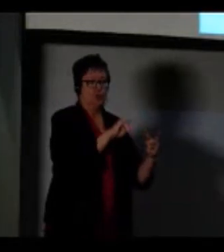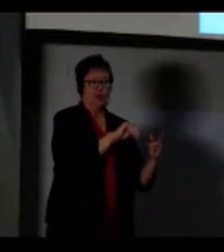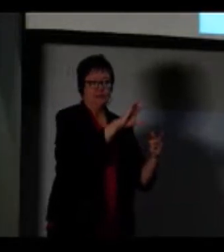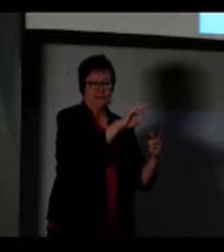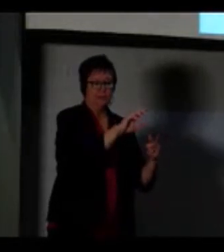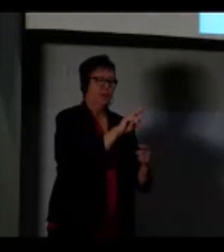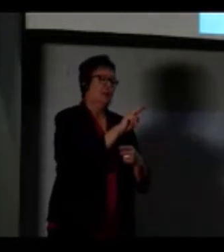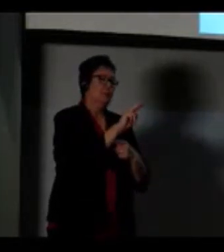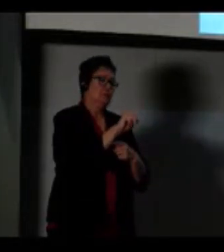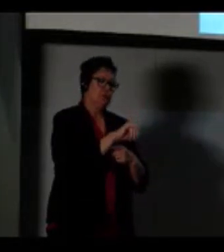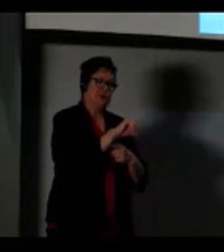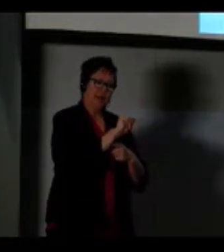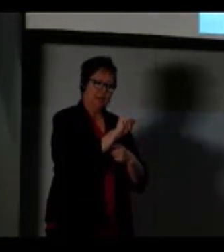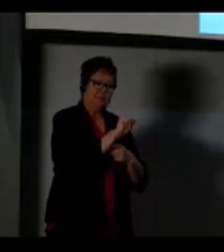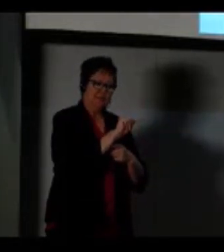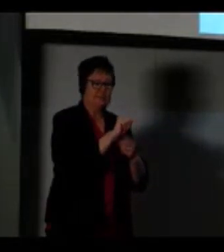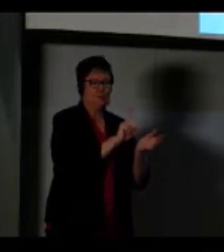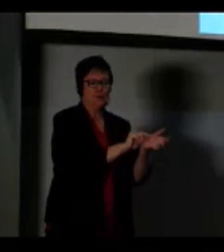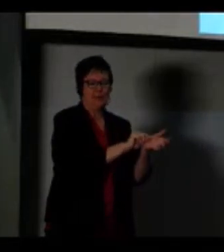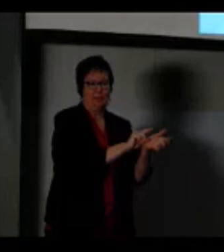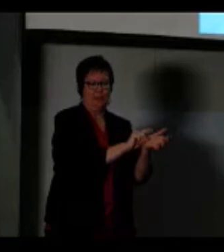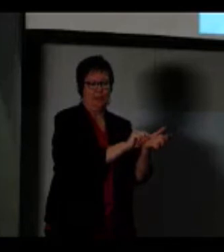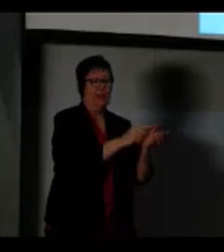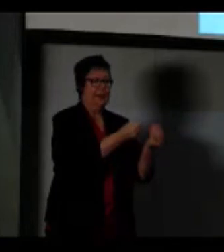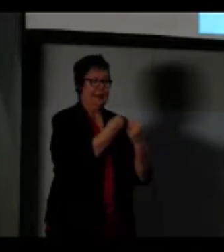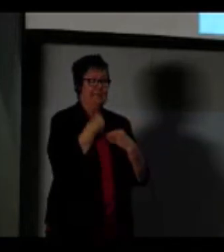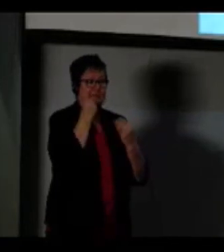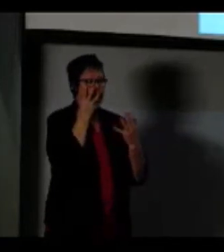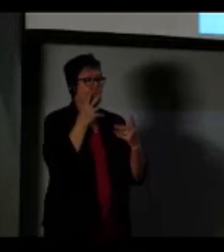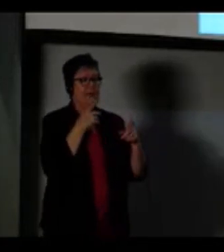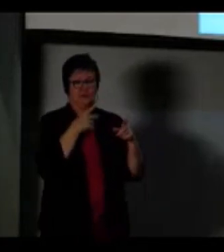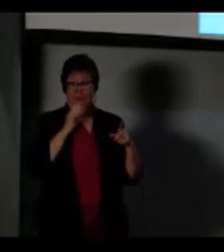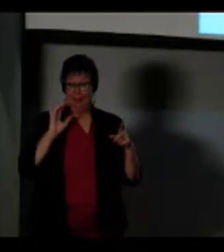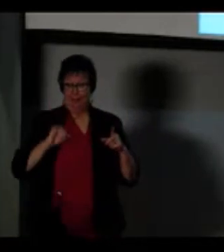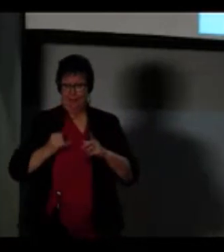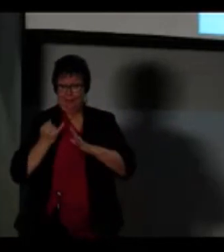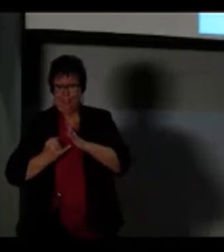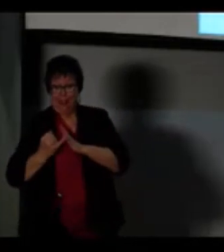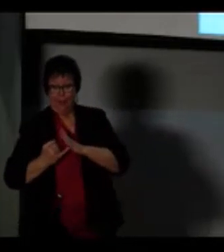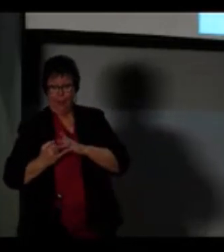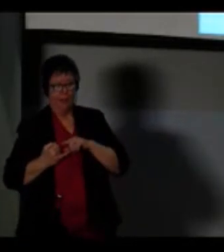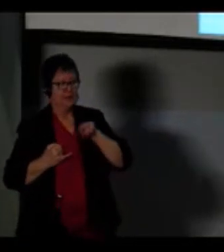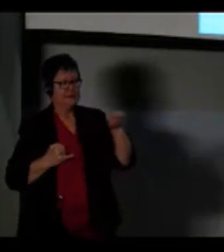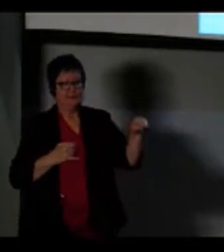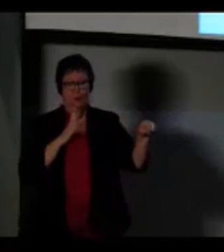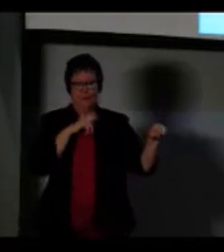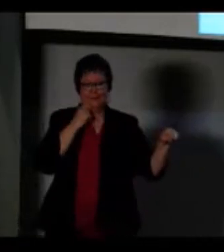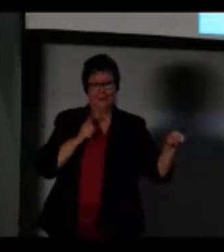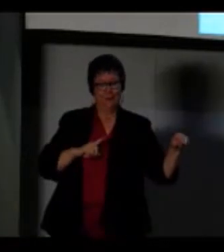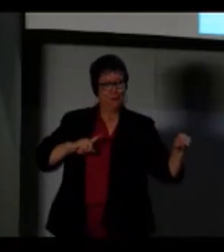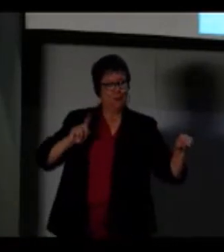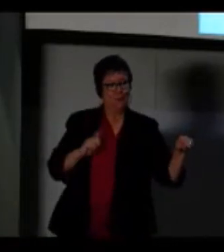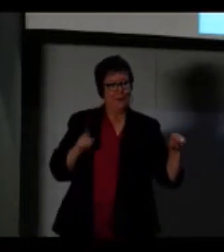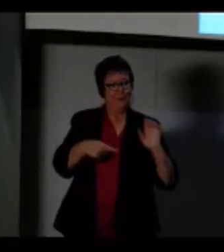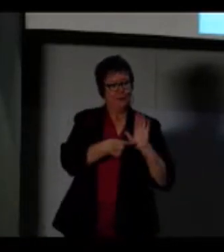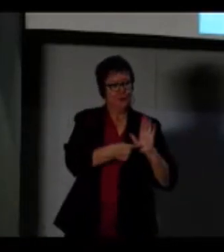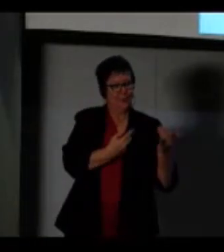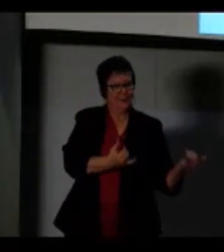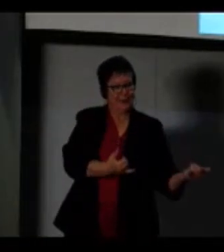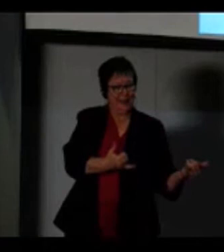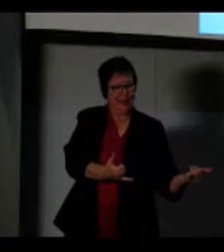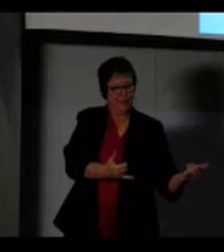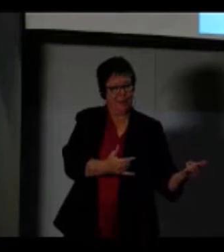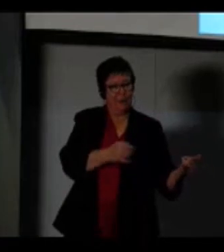provided information about where artists exhibited and critical reviews of their works. Already, others